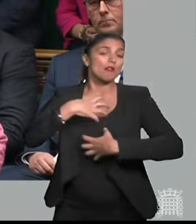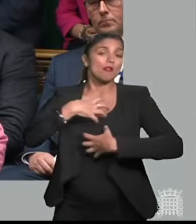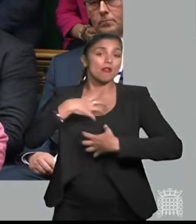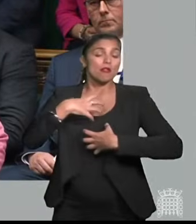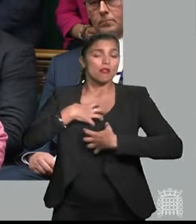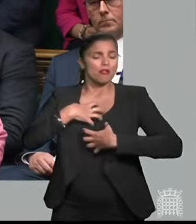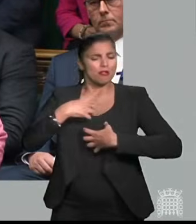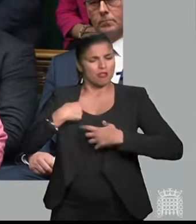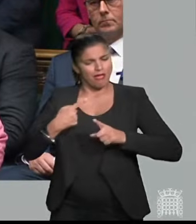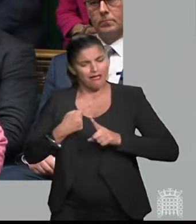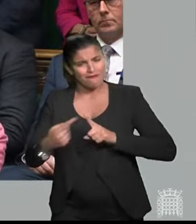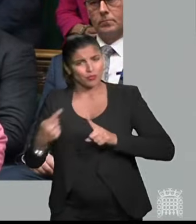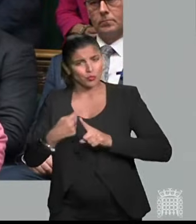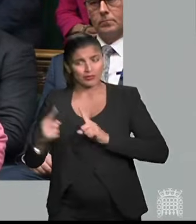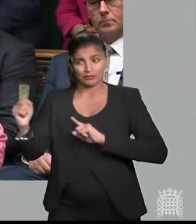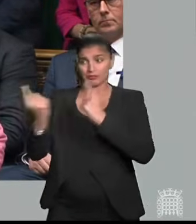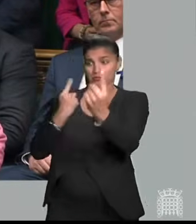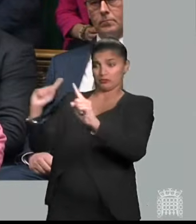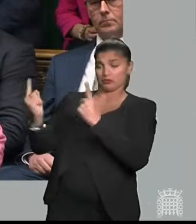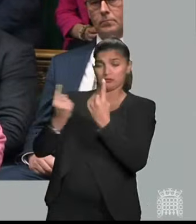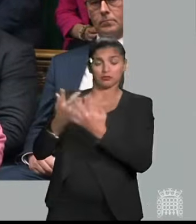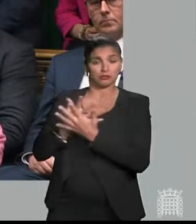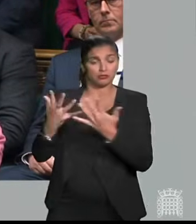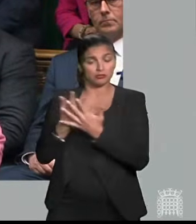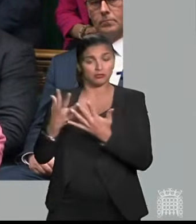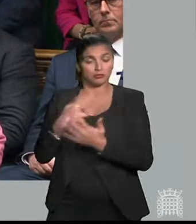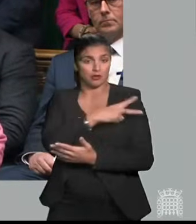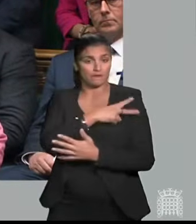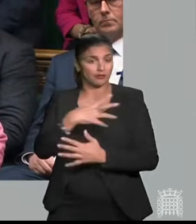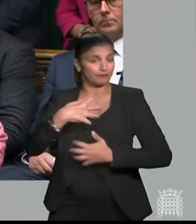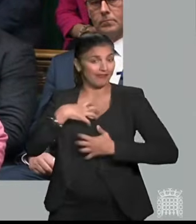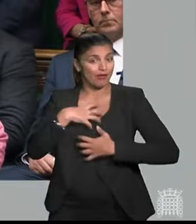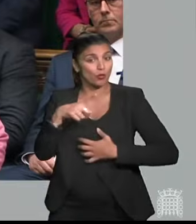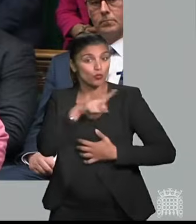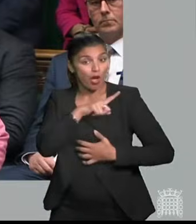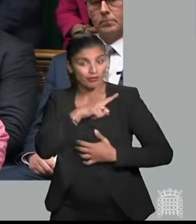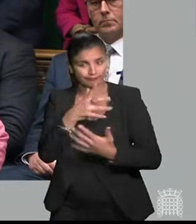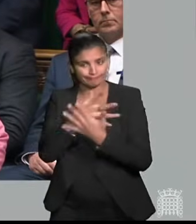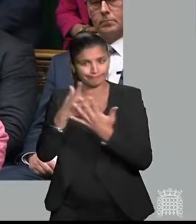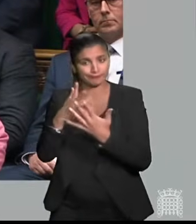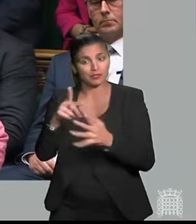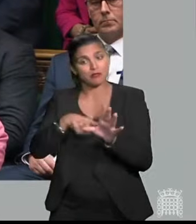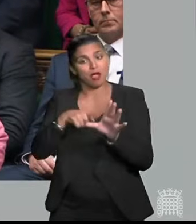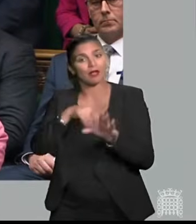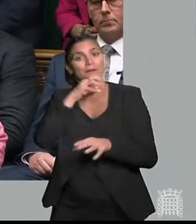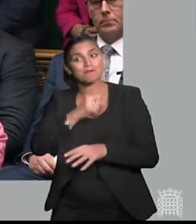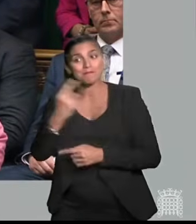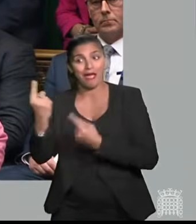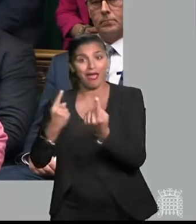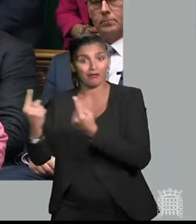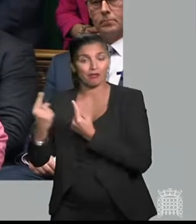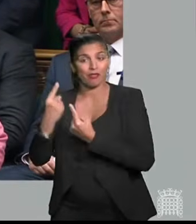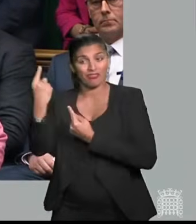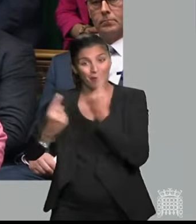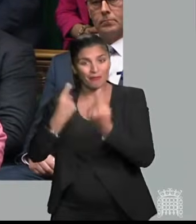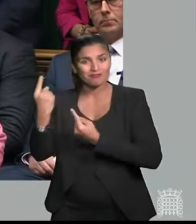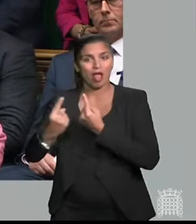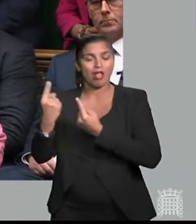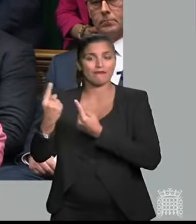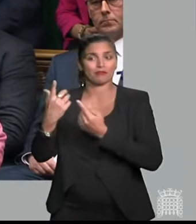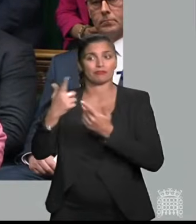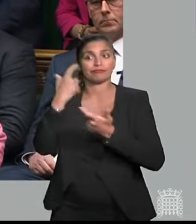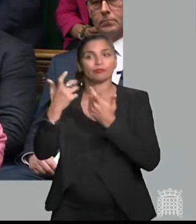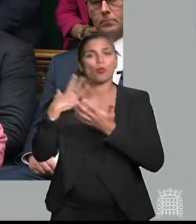asylum seekers. My staff are intimidated by young men. The fact is, most of them are illegal migrants who should be